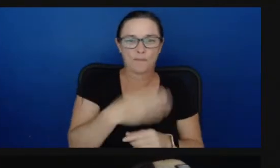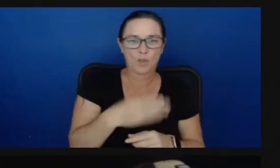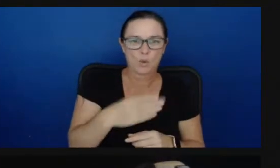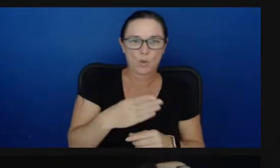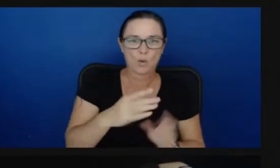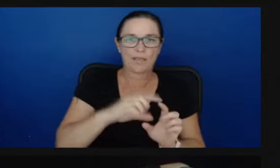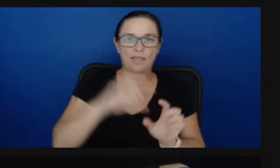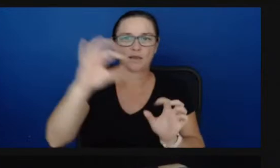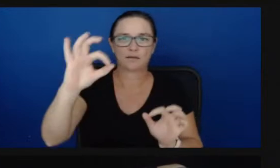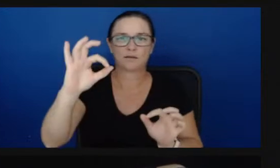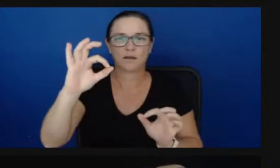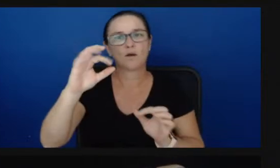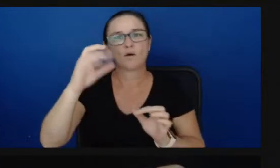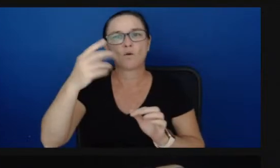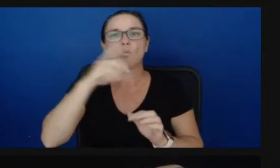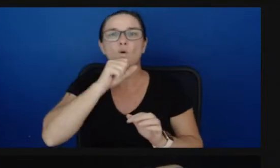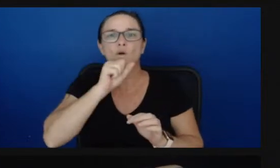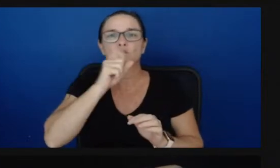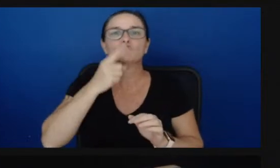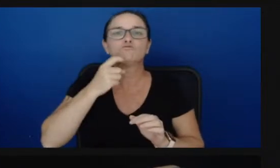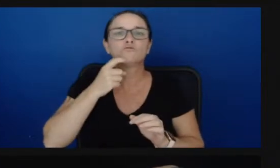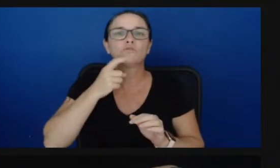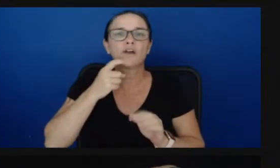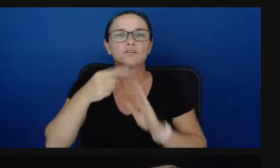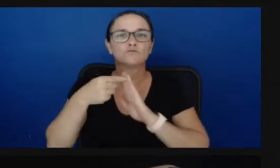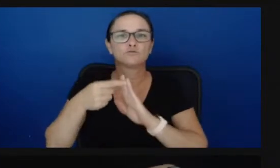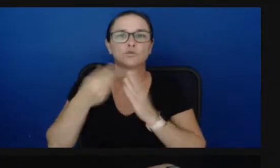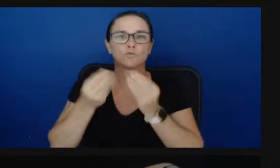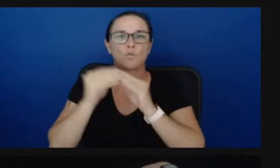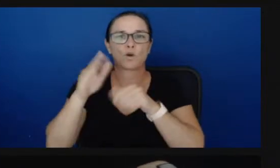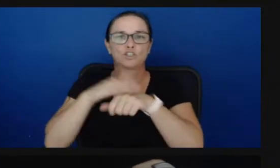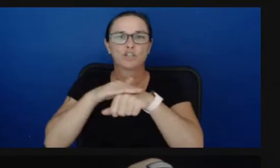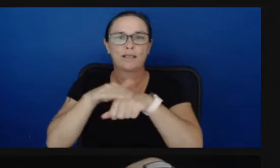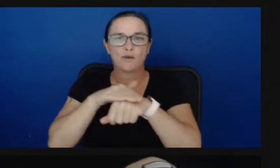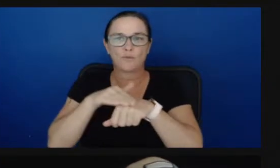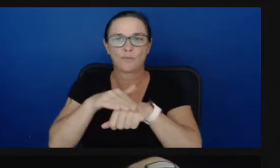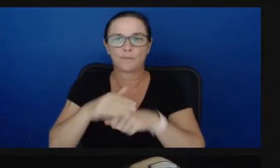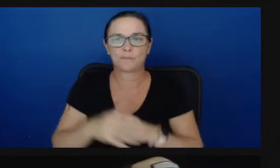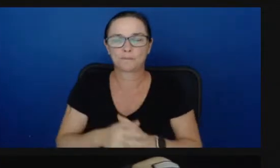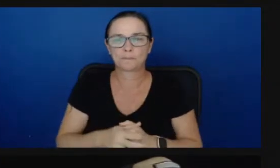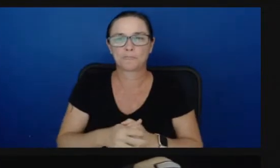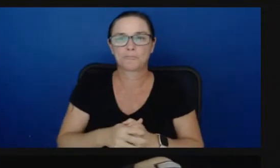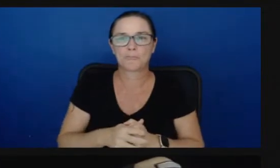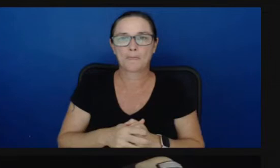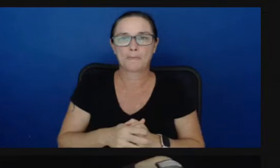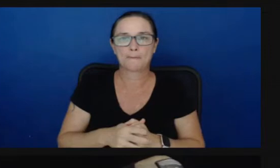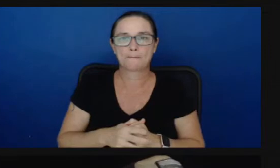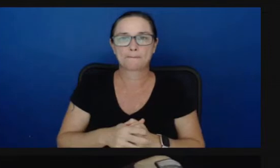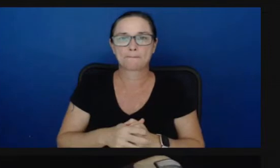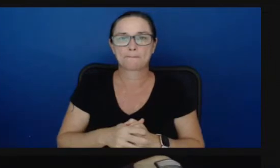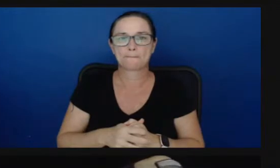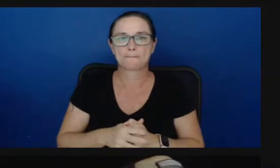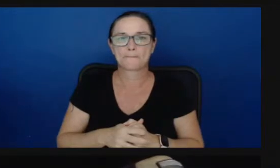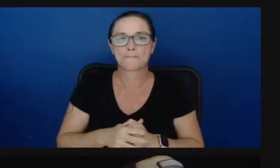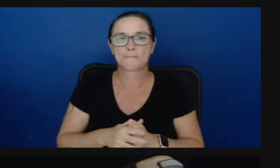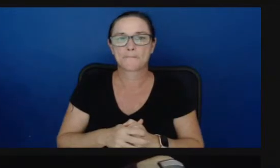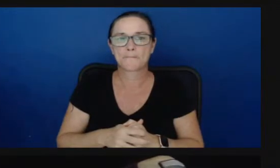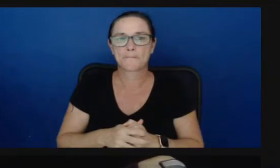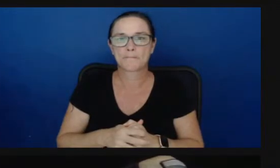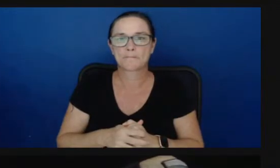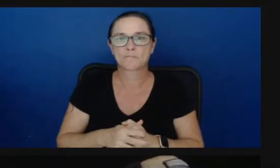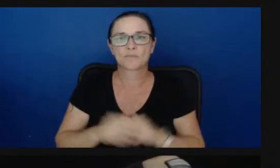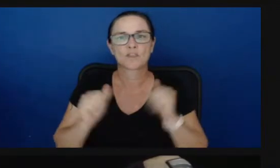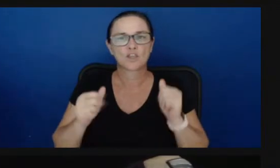oranges and reds showing the shallow earthquakes in the Southwest Rift there. Yeah, and really curious, and you really can see here